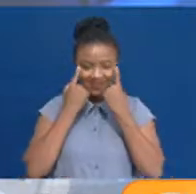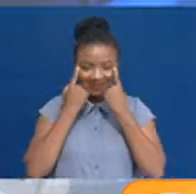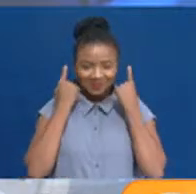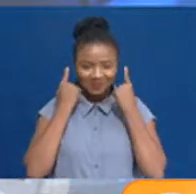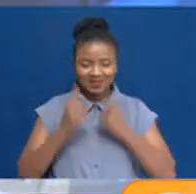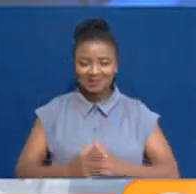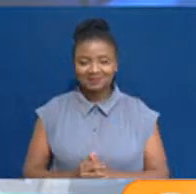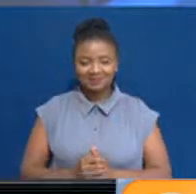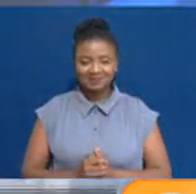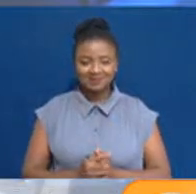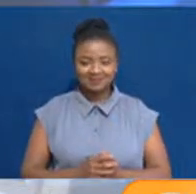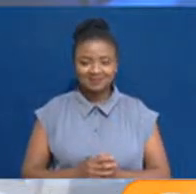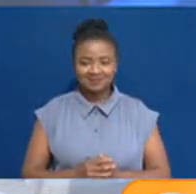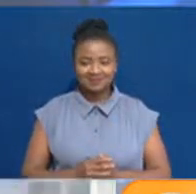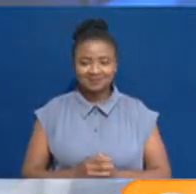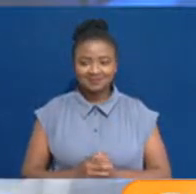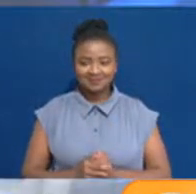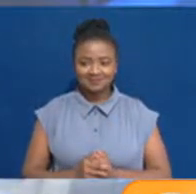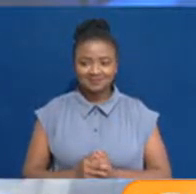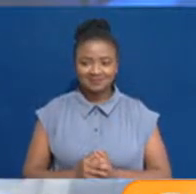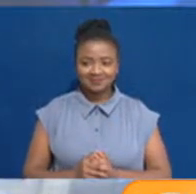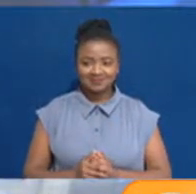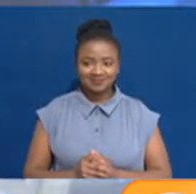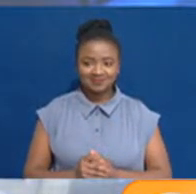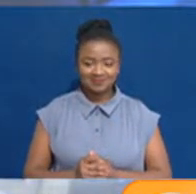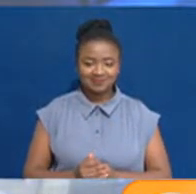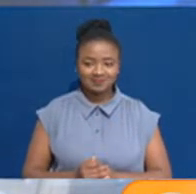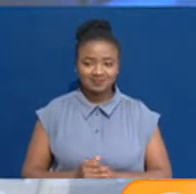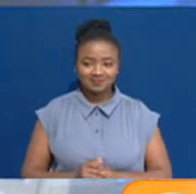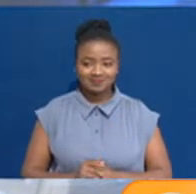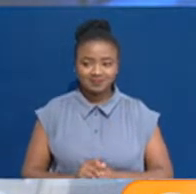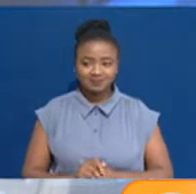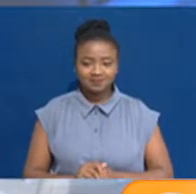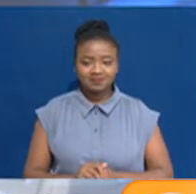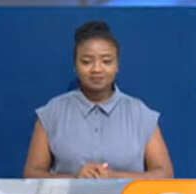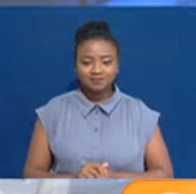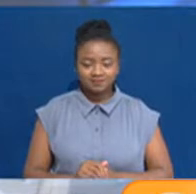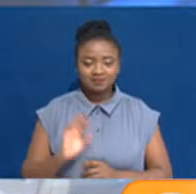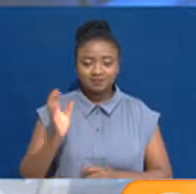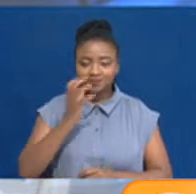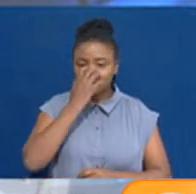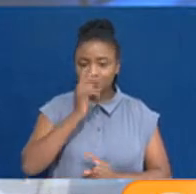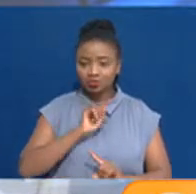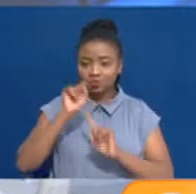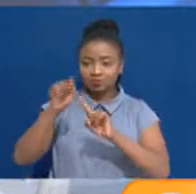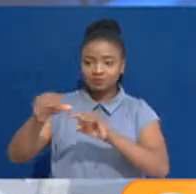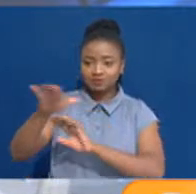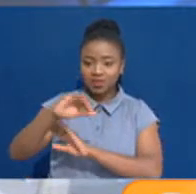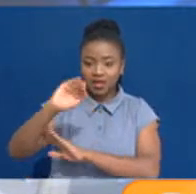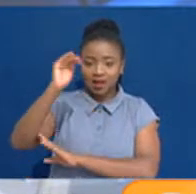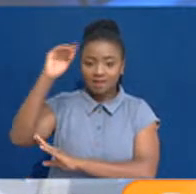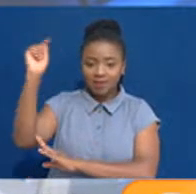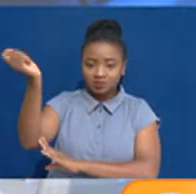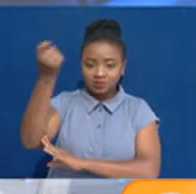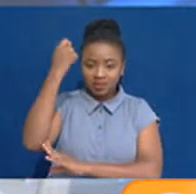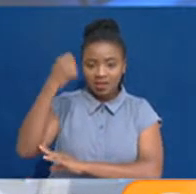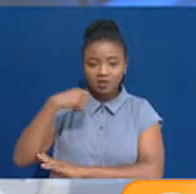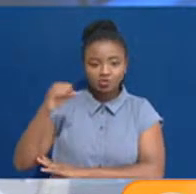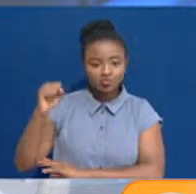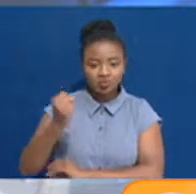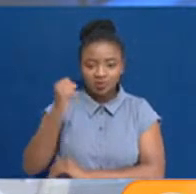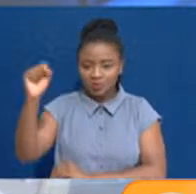Jupiter. Now, on his first day of a tour of his Mount Kenya political base, President William